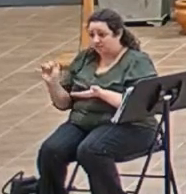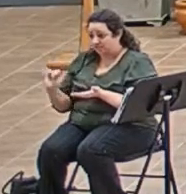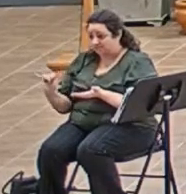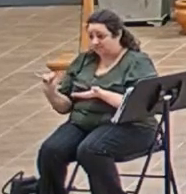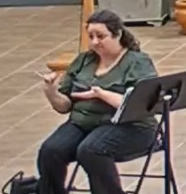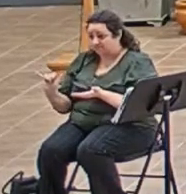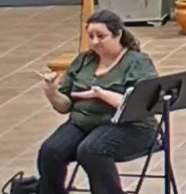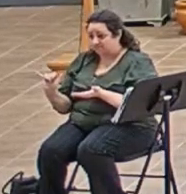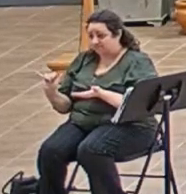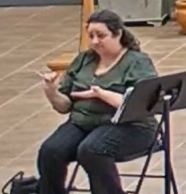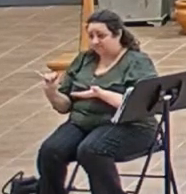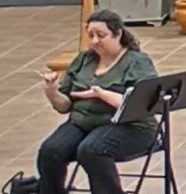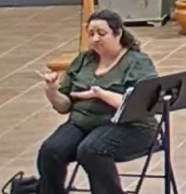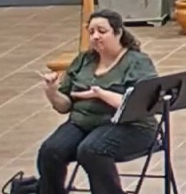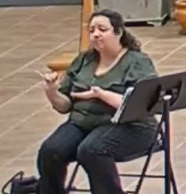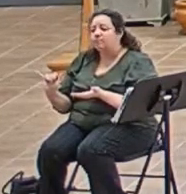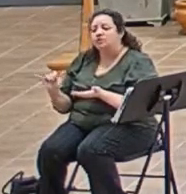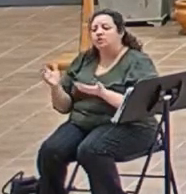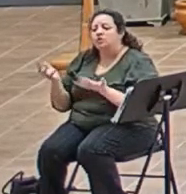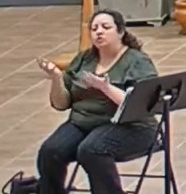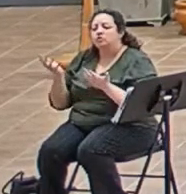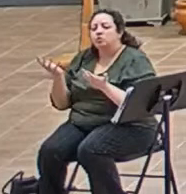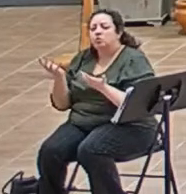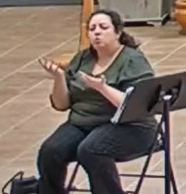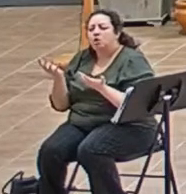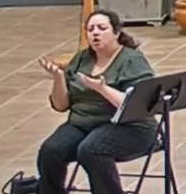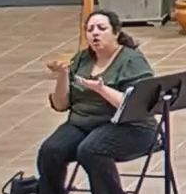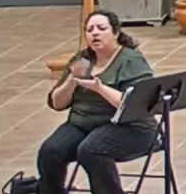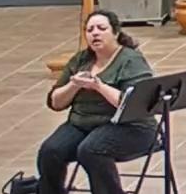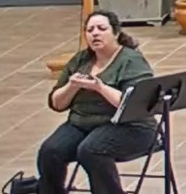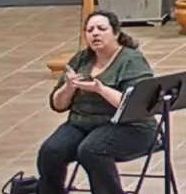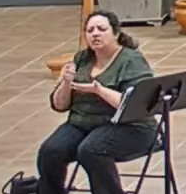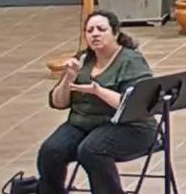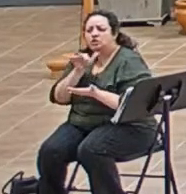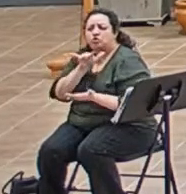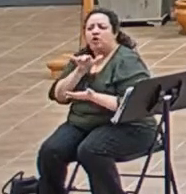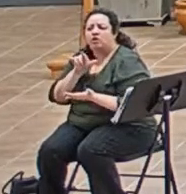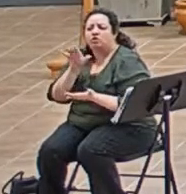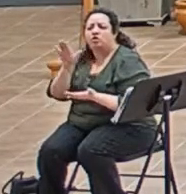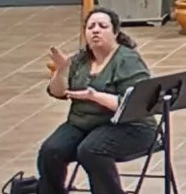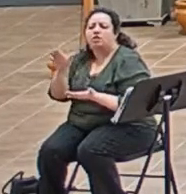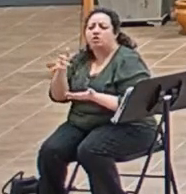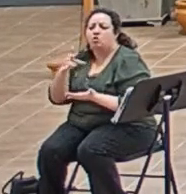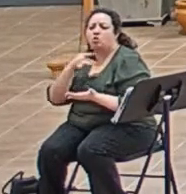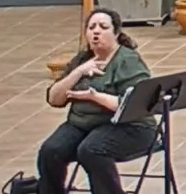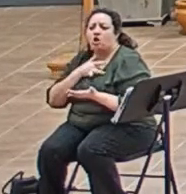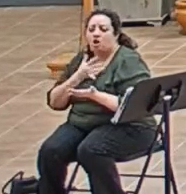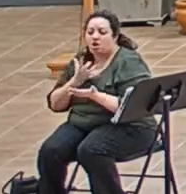So what is the treasure that your heart desires?